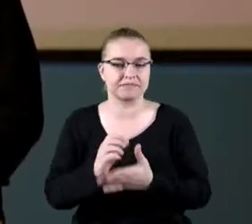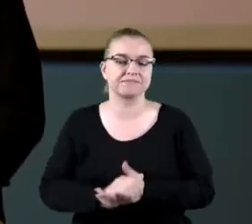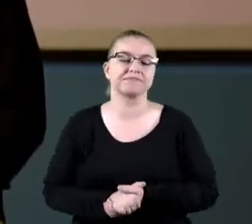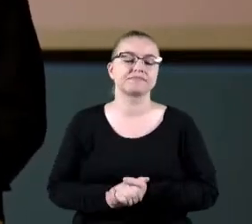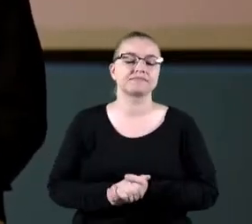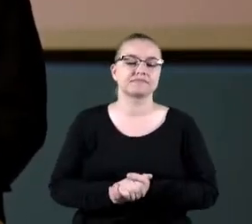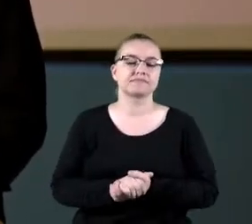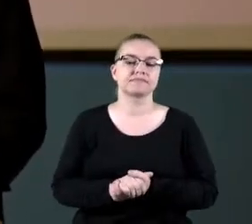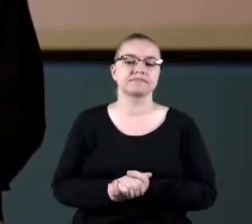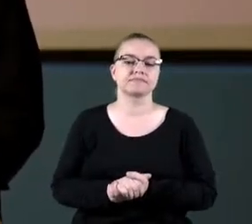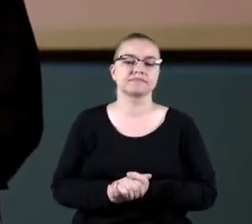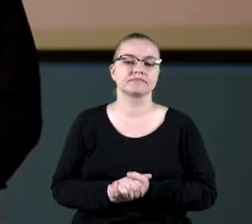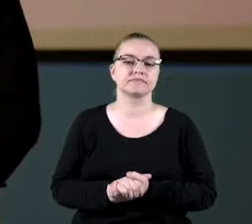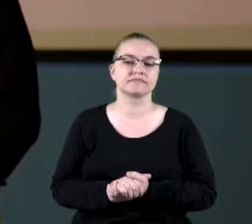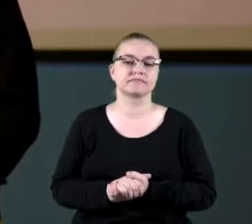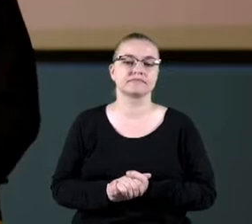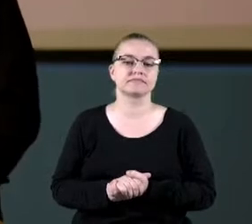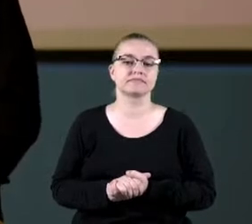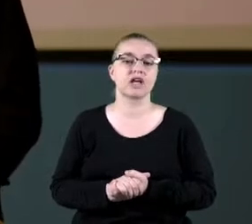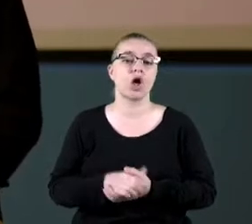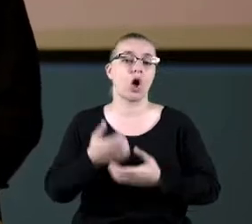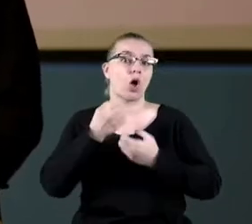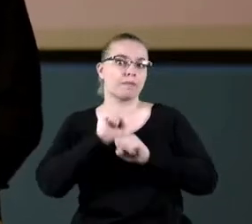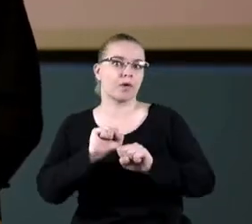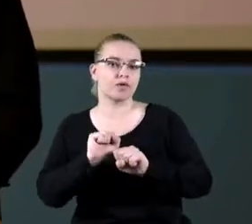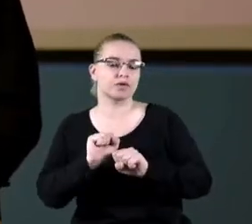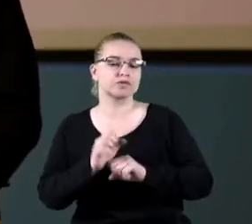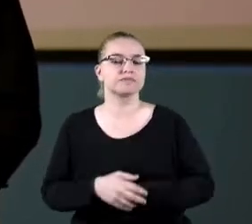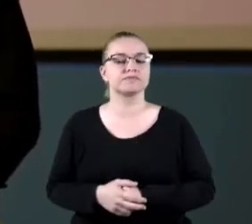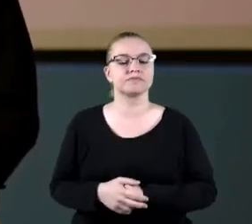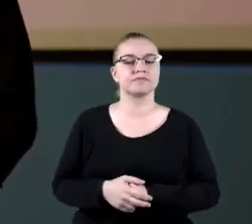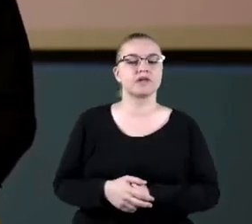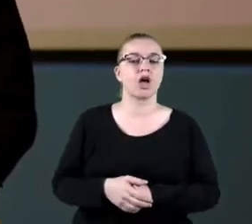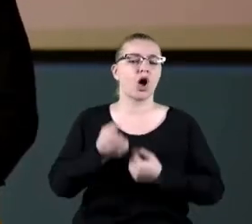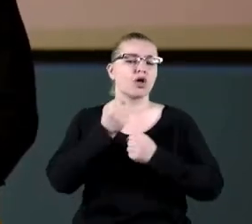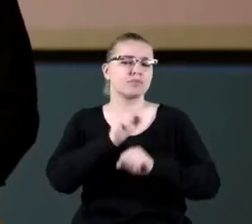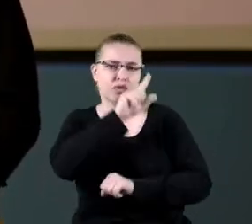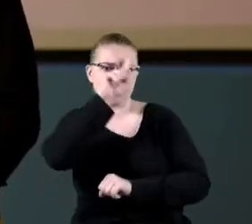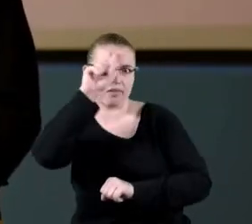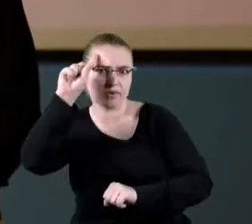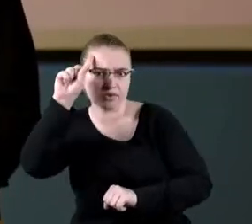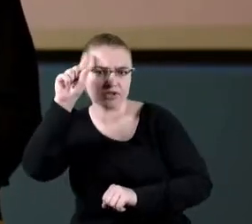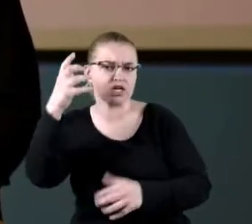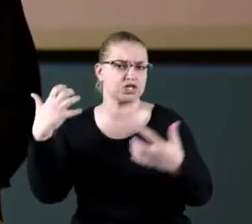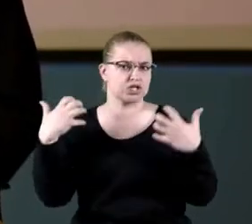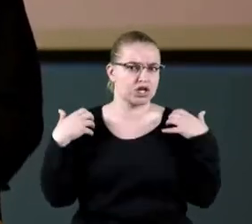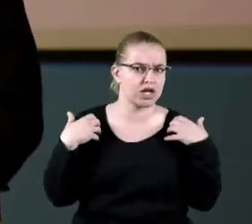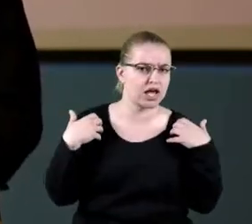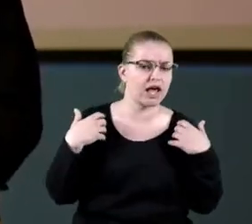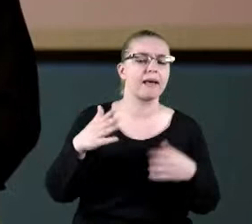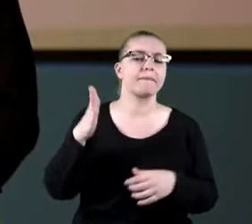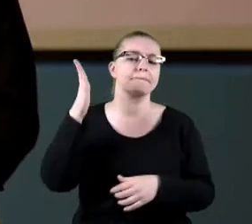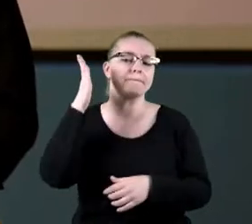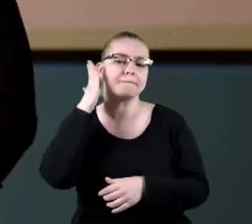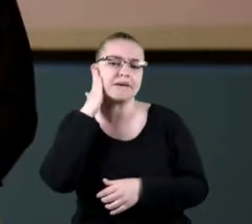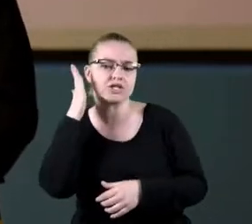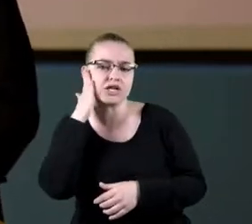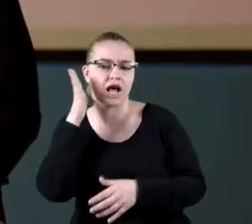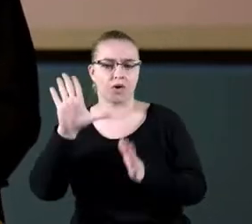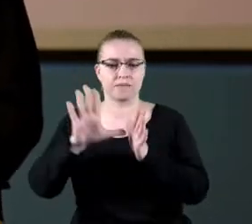For the resilience of the people that live and work in a city, we need